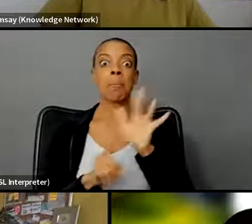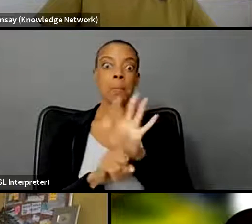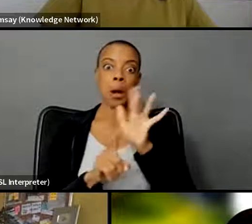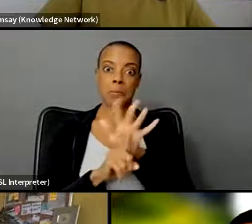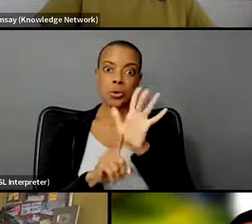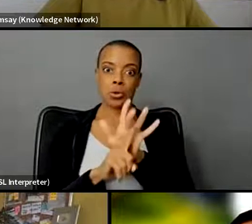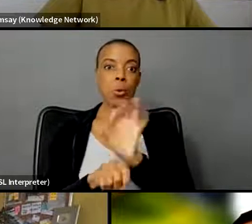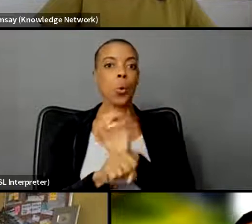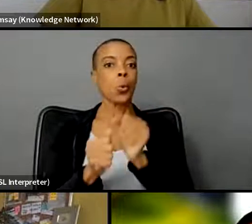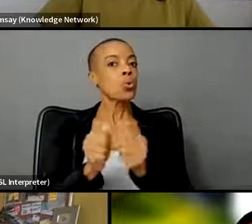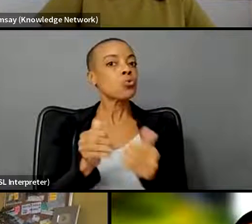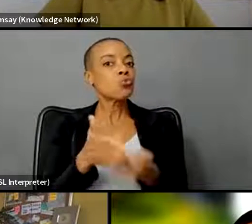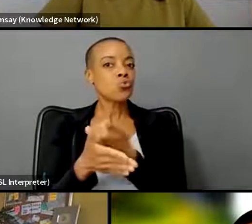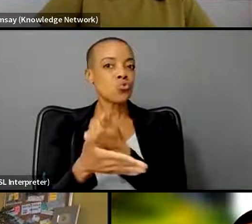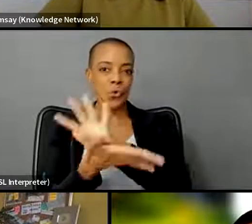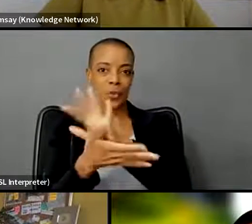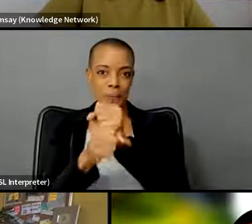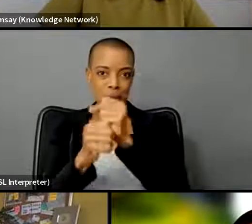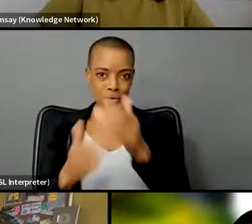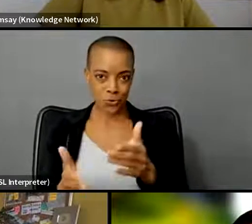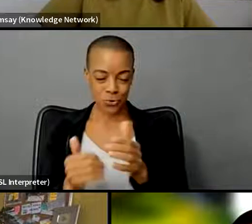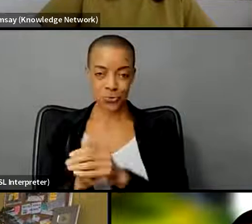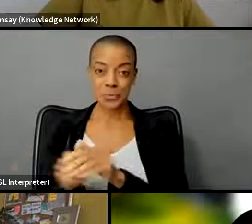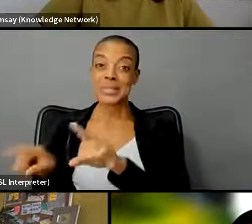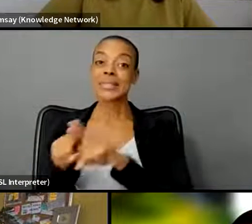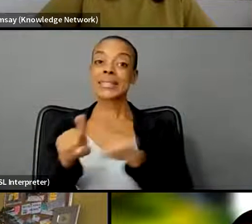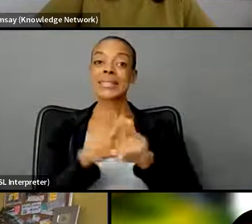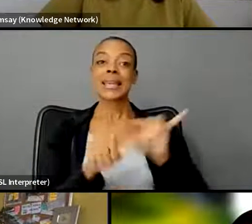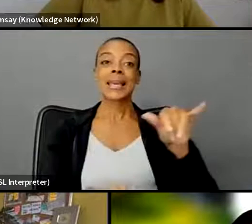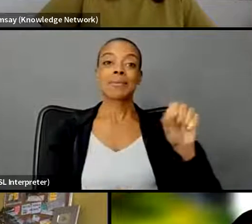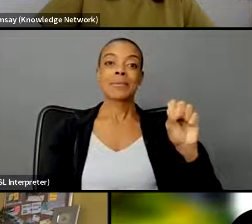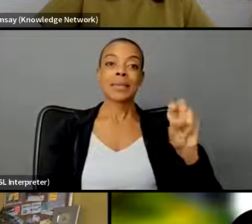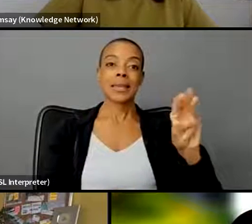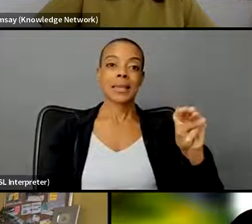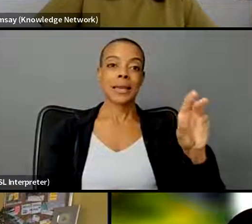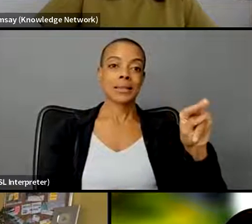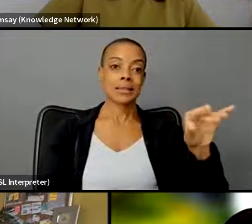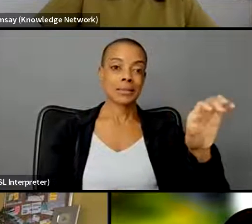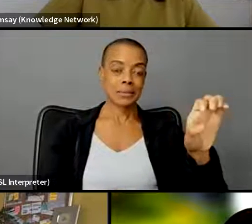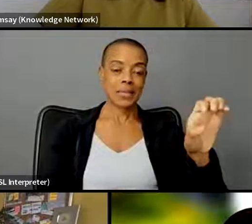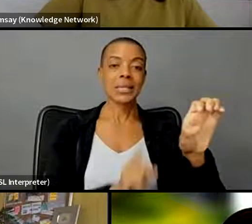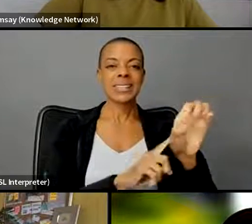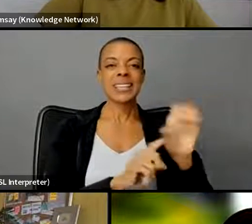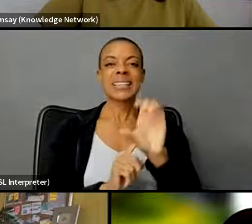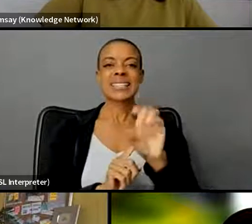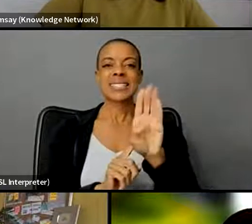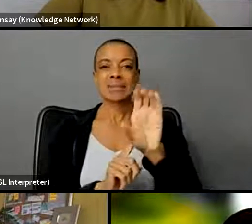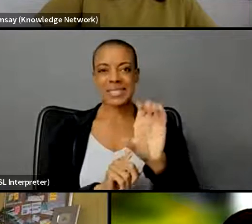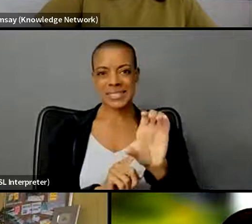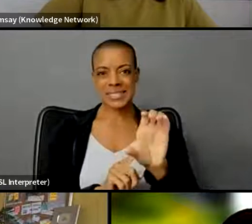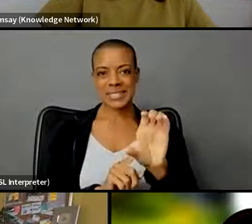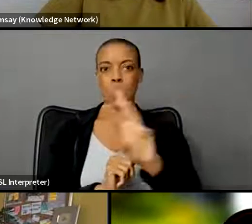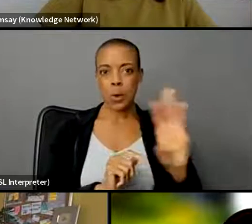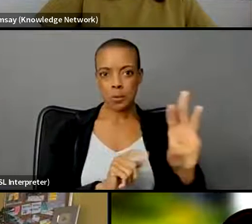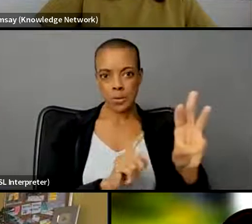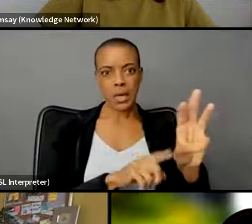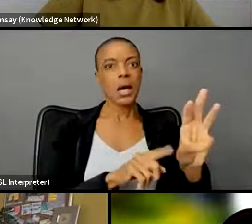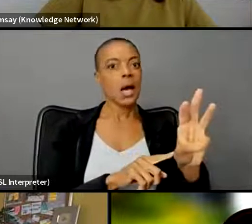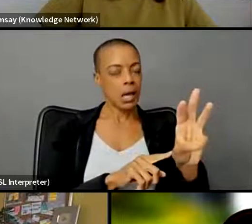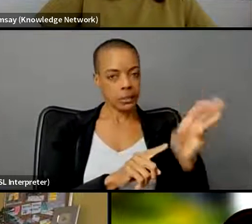one, like Yasmin said, go to cbc.ca/independent producers. That's CBC's very